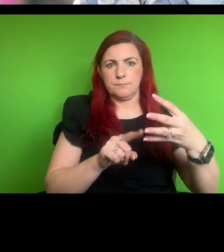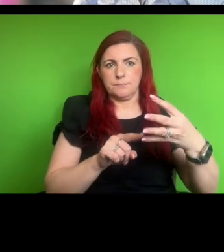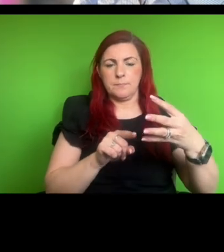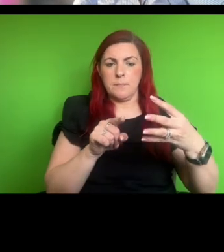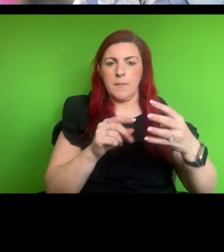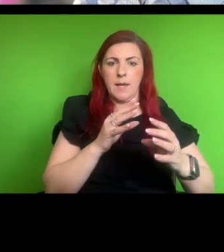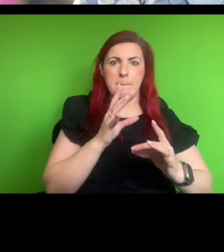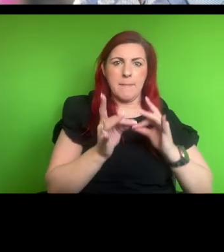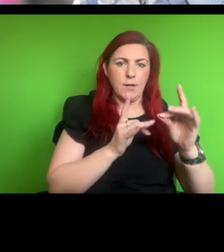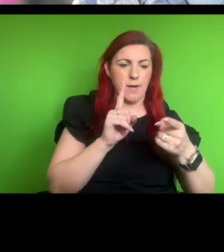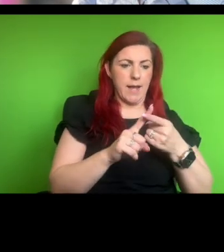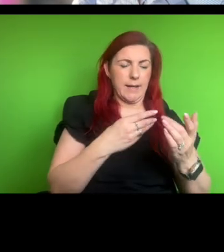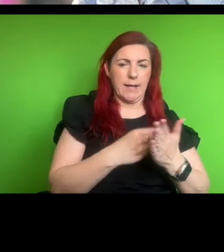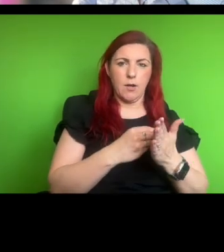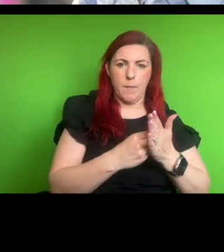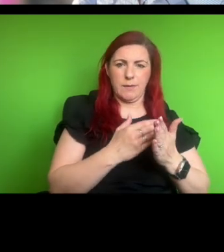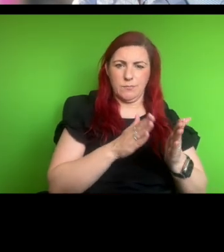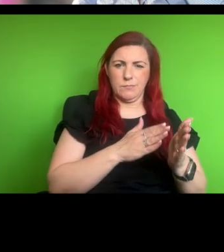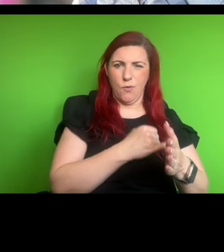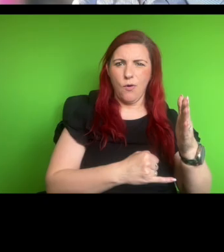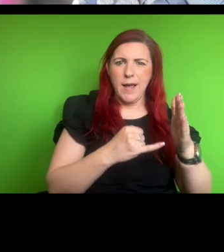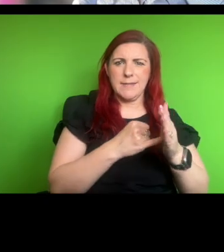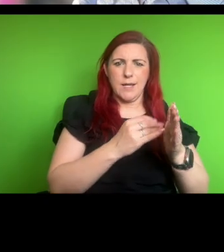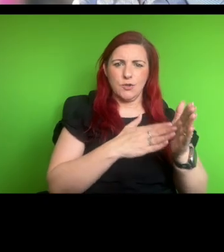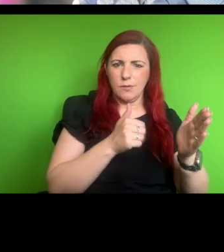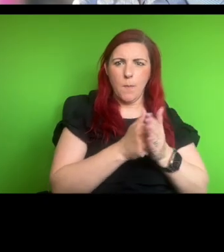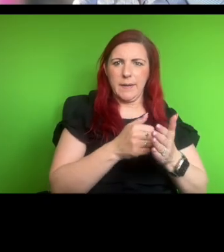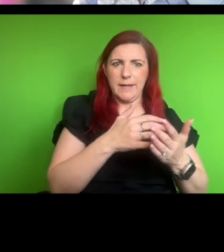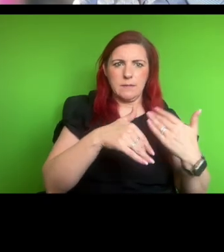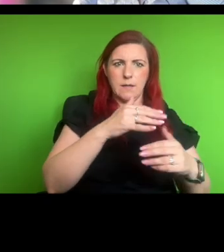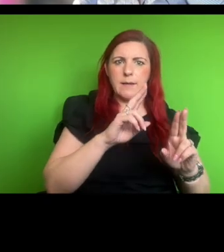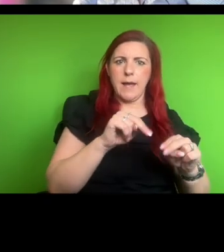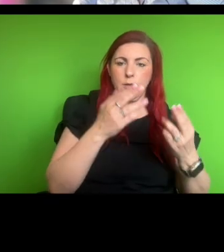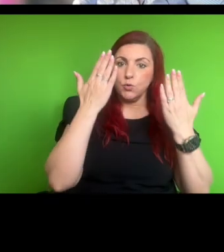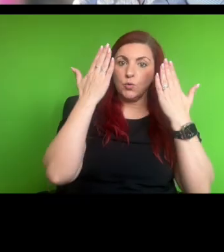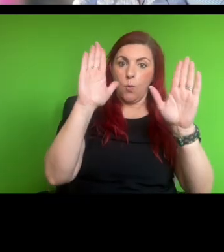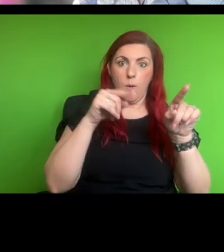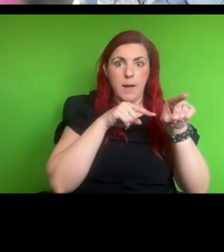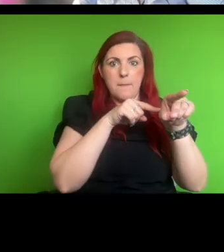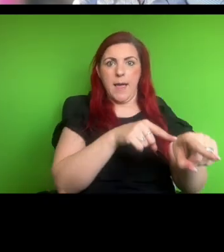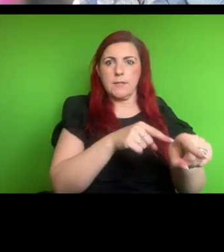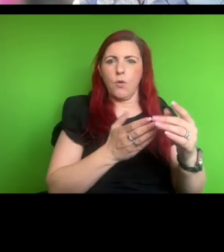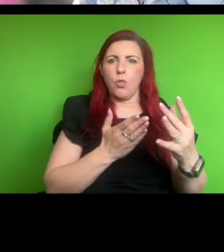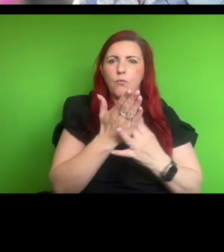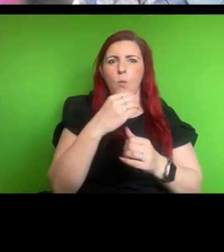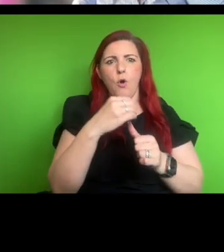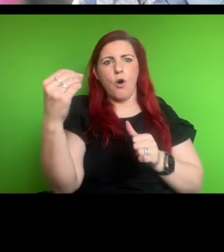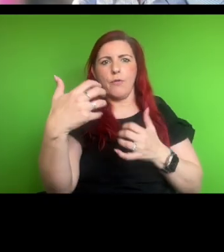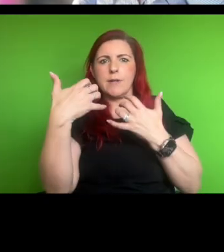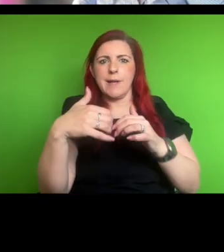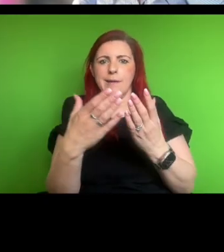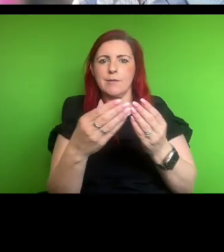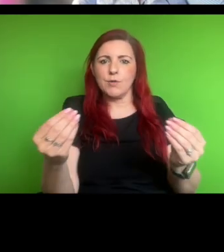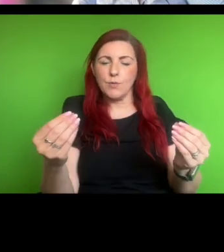operator organizations can demonstrate compliance through alternative technical solutions and evidence. And